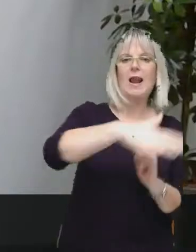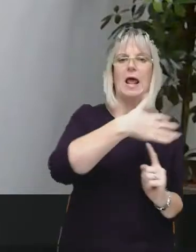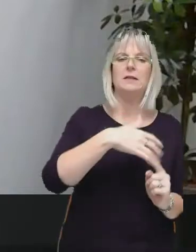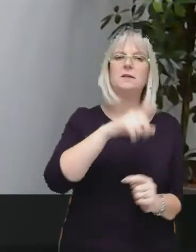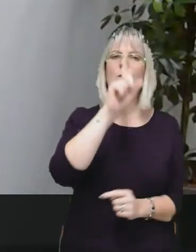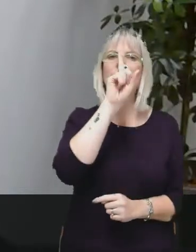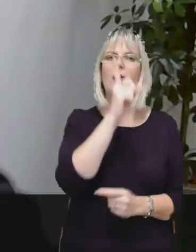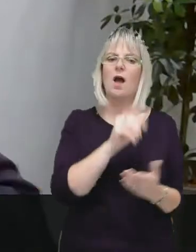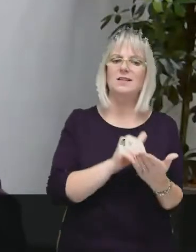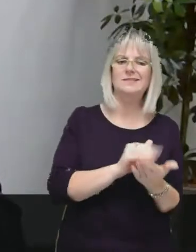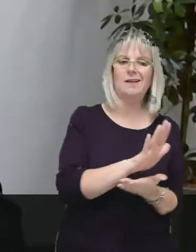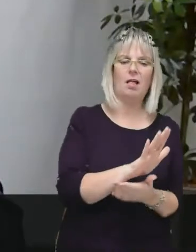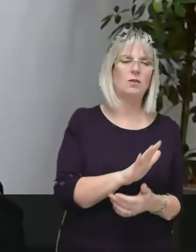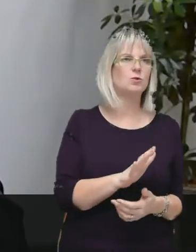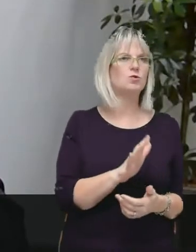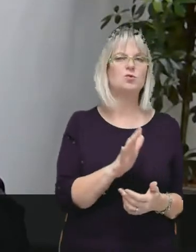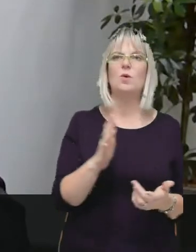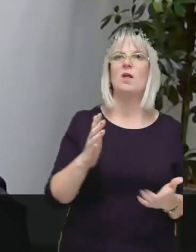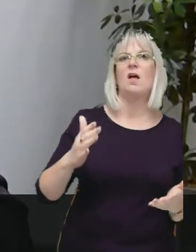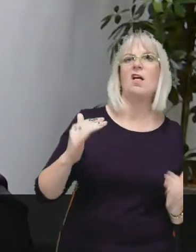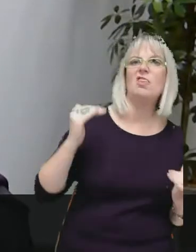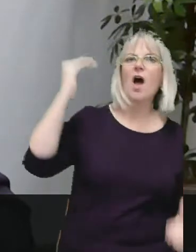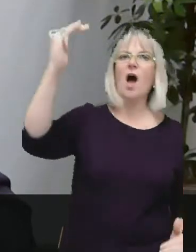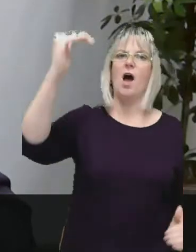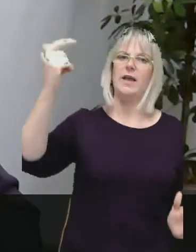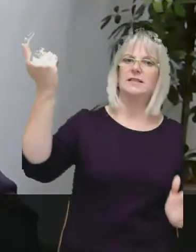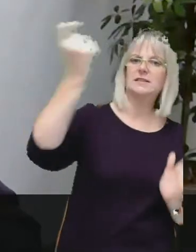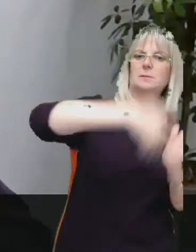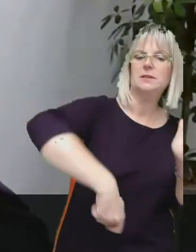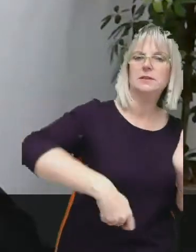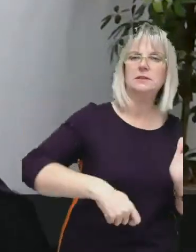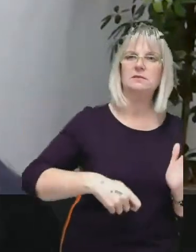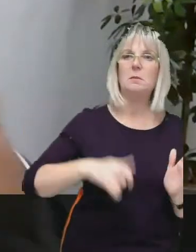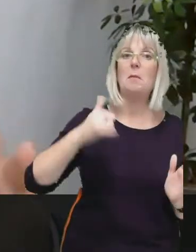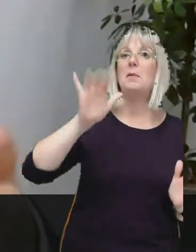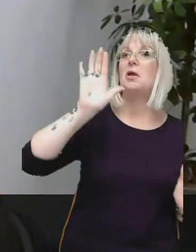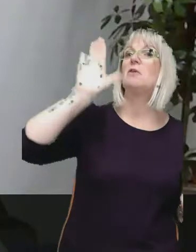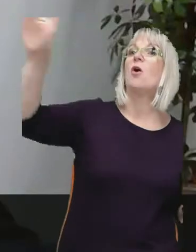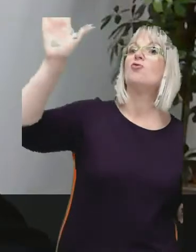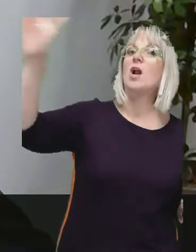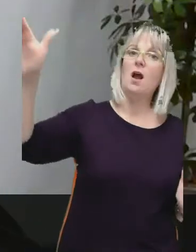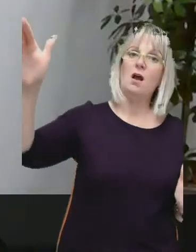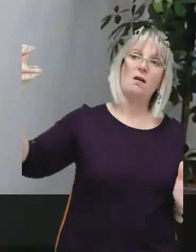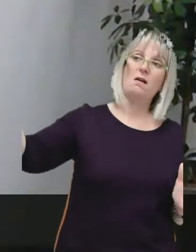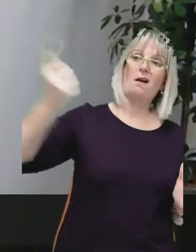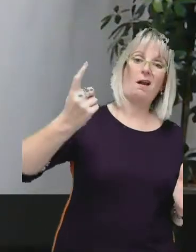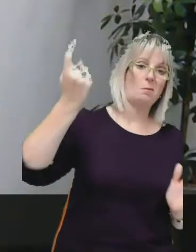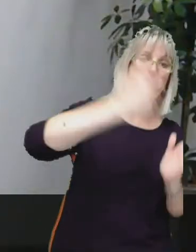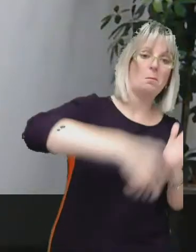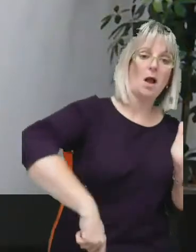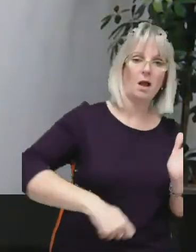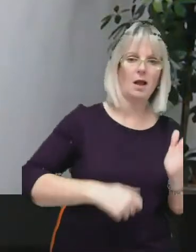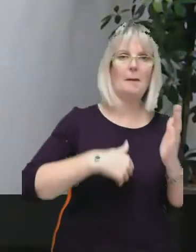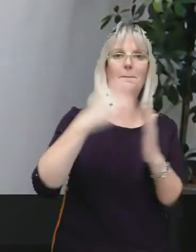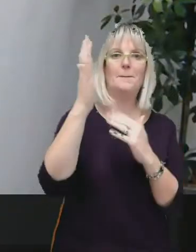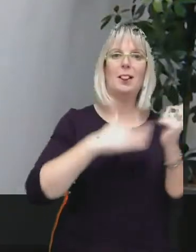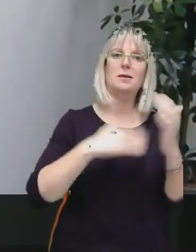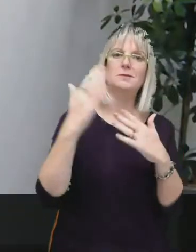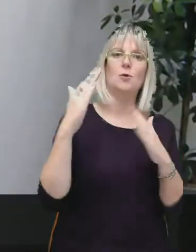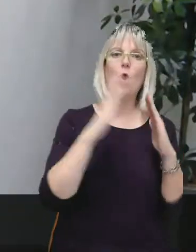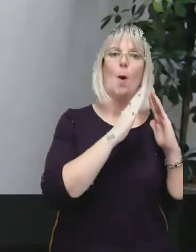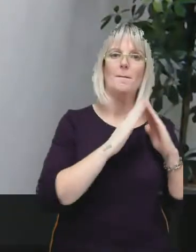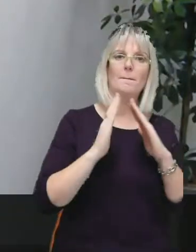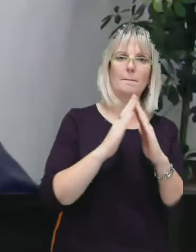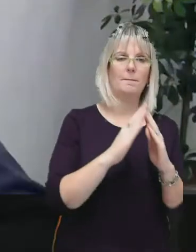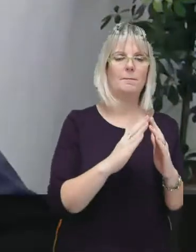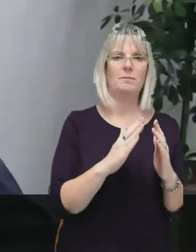by foreigners. I've got nothing against foreigners, so my best friends and family are foreigners, but they build homes that are sold off-plan for investors